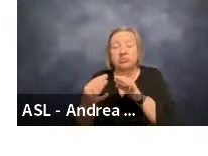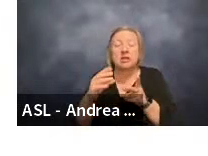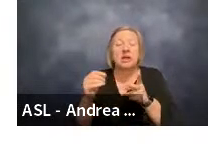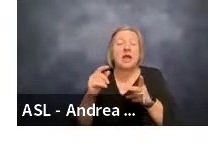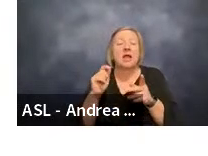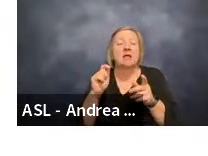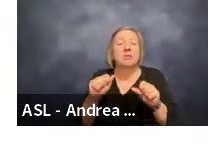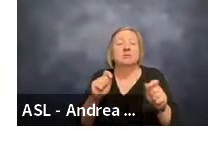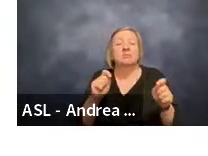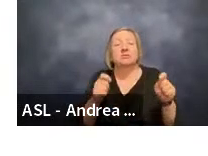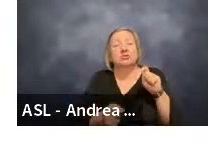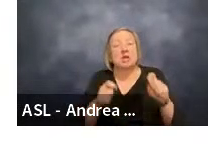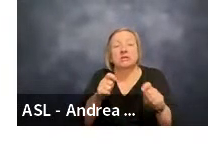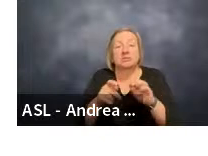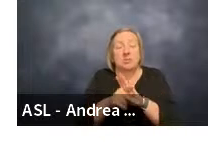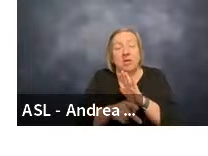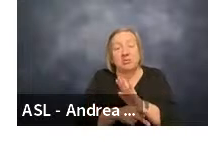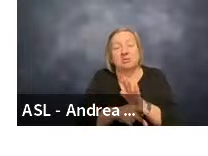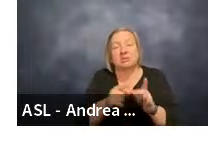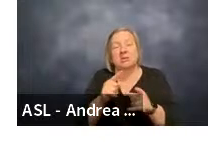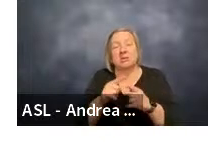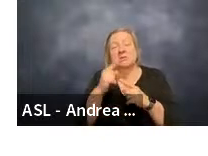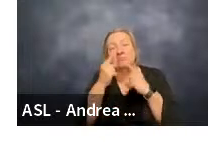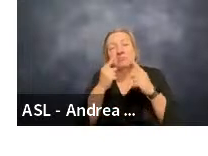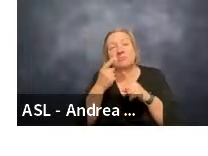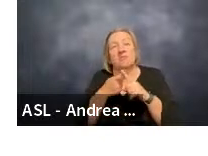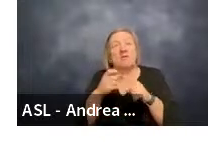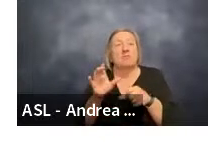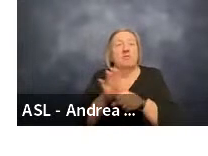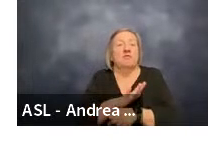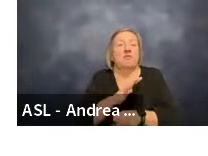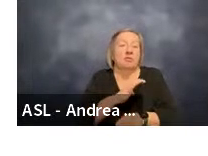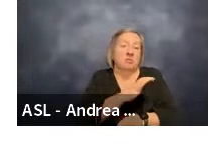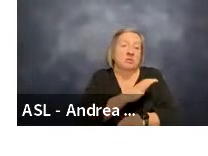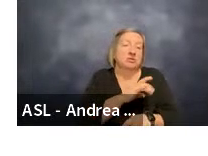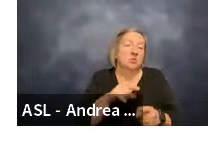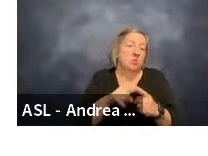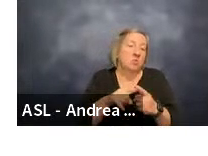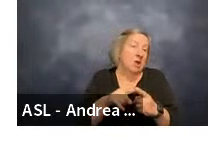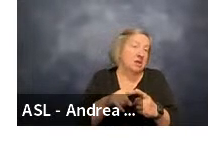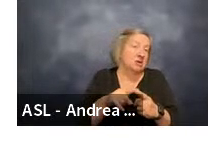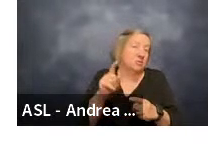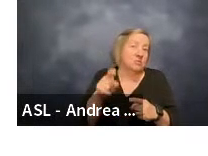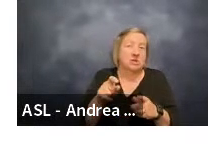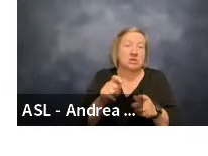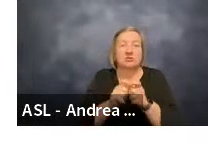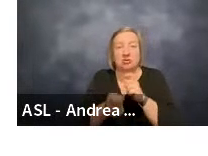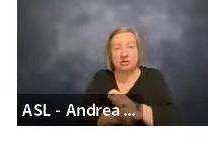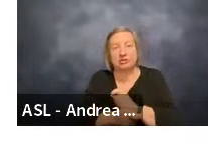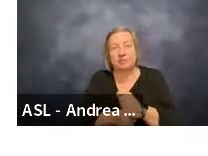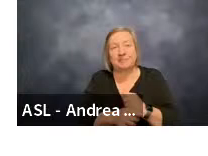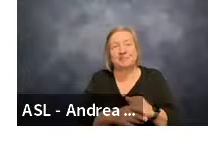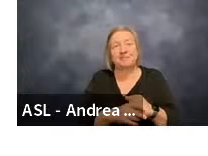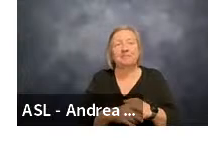rates and policies for consideration by the full commissions when and if changes are necessary.